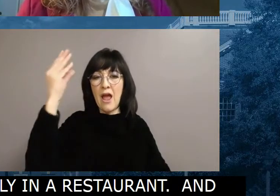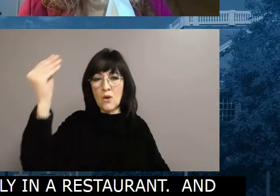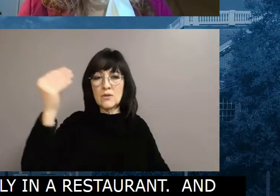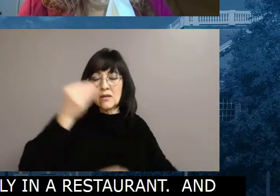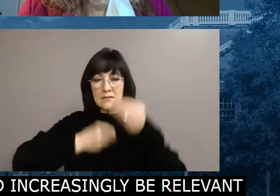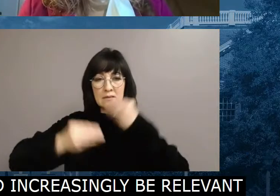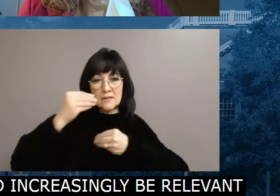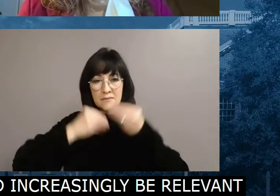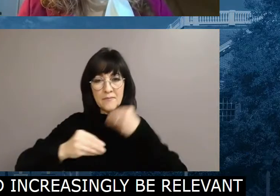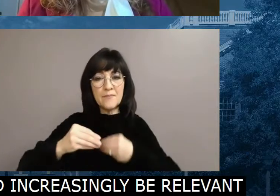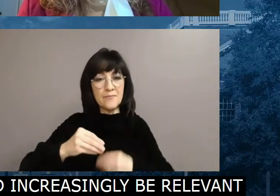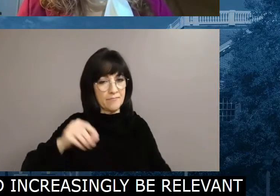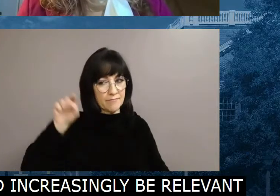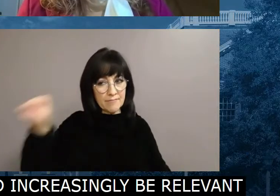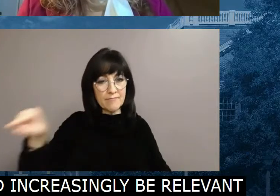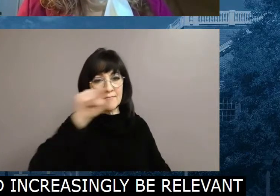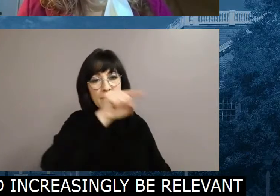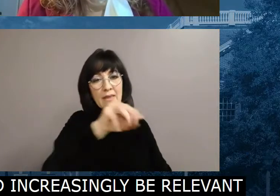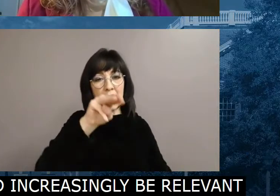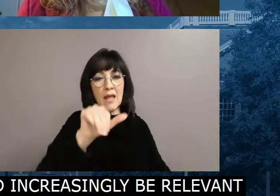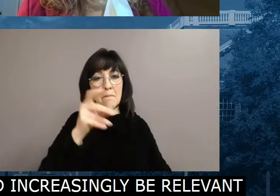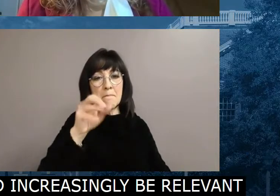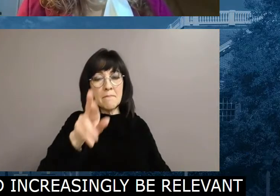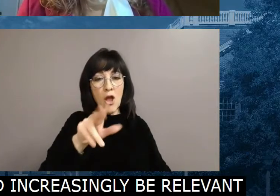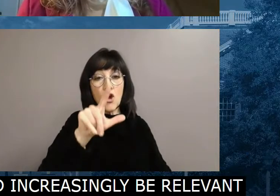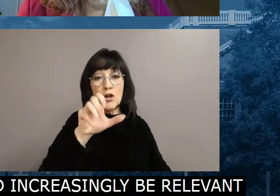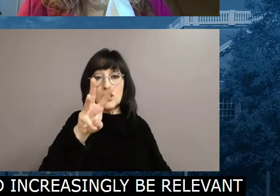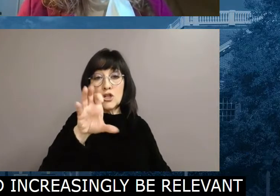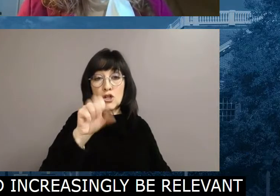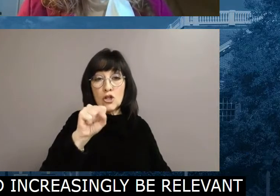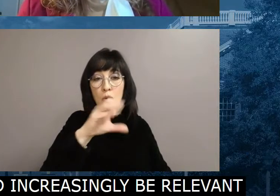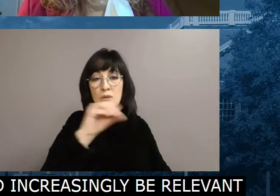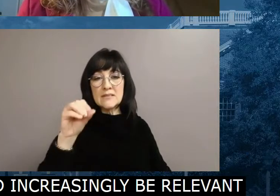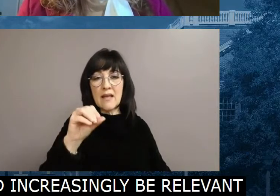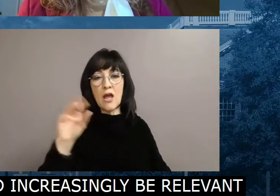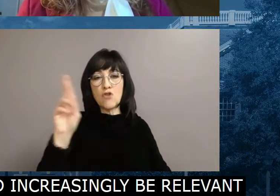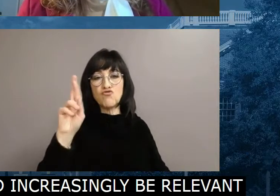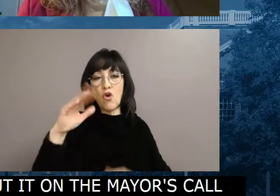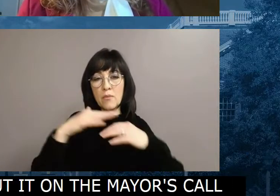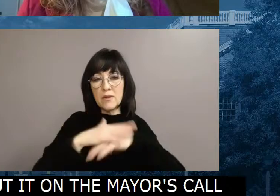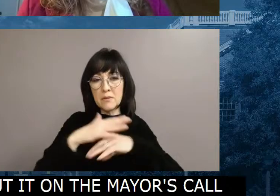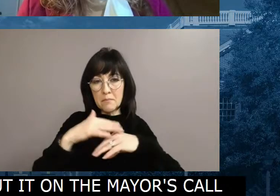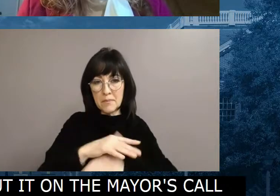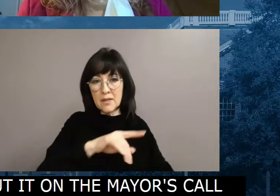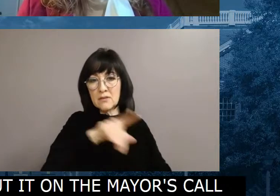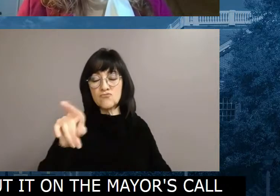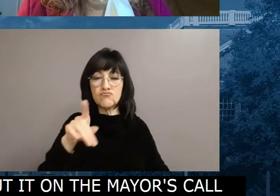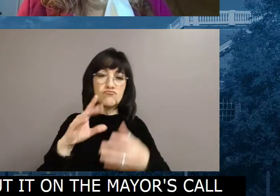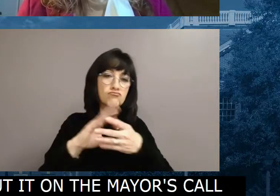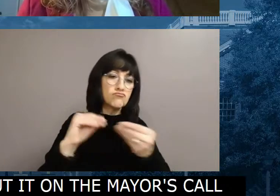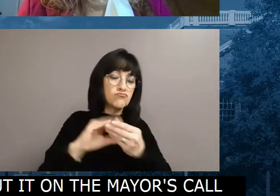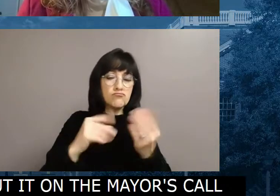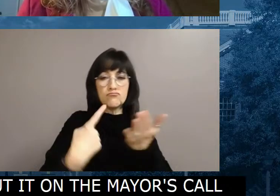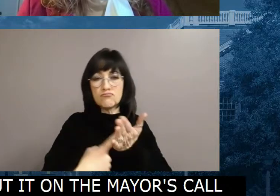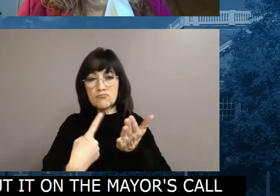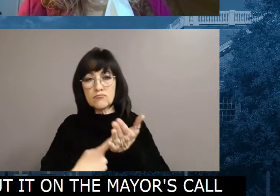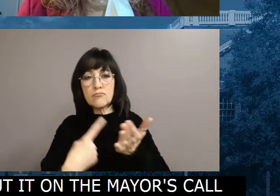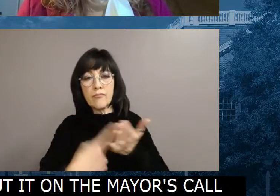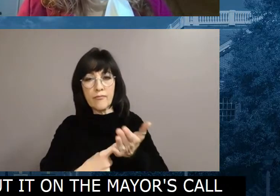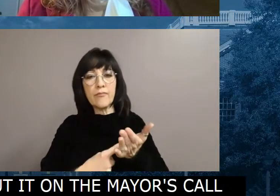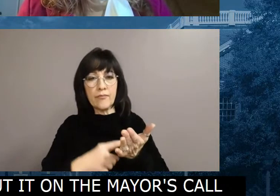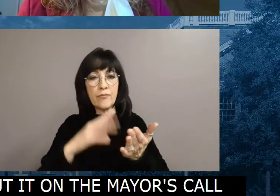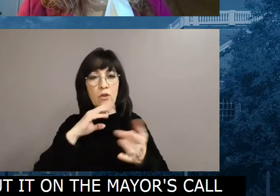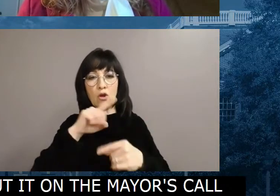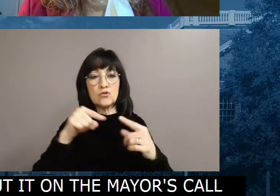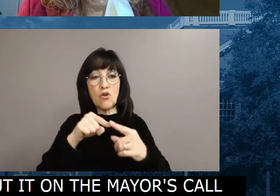Each of those mayors in Lewis and Rehoboth and other places were talking about their restaurants